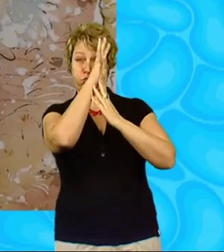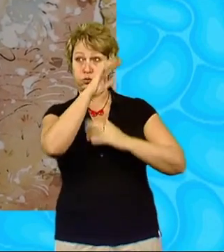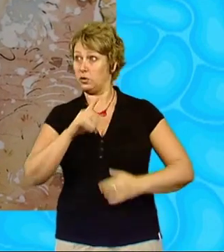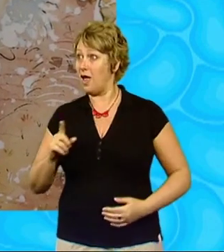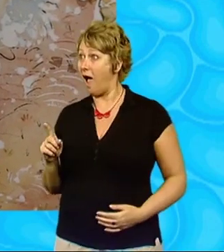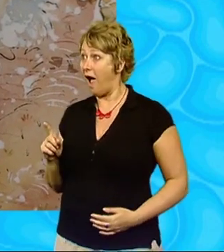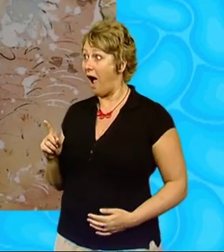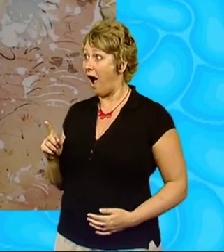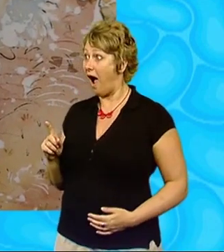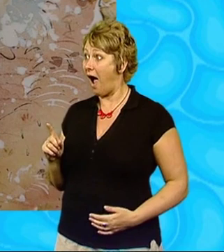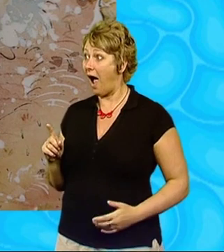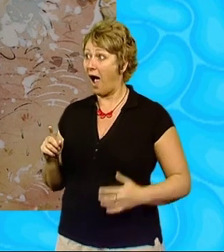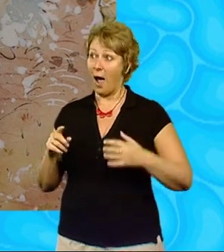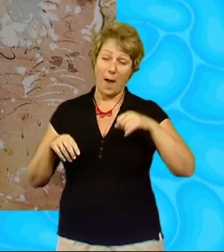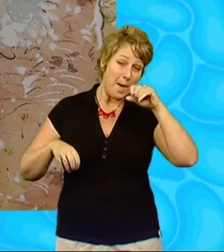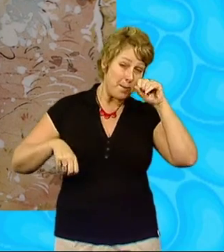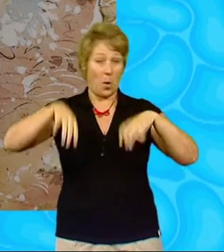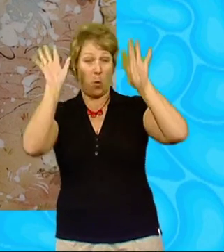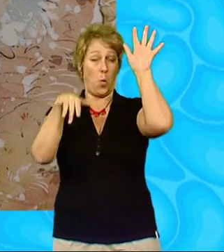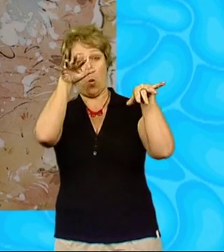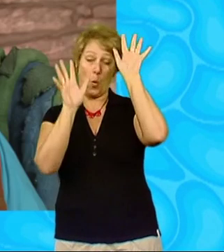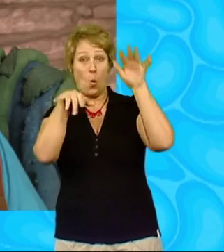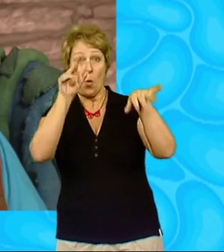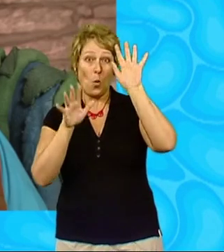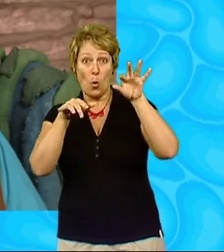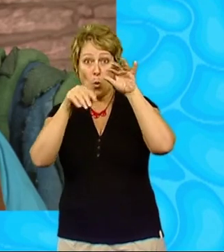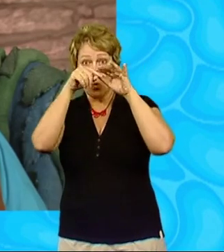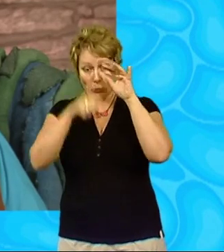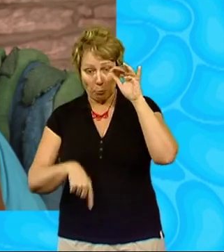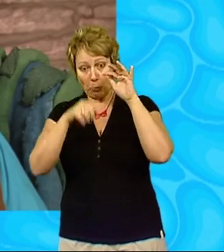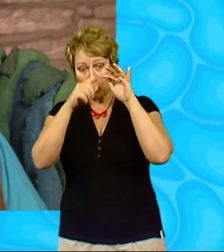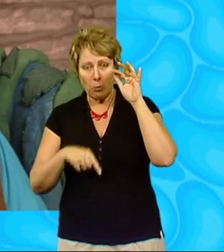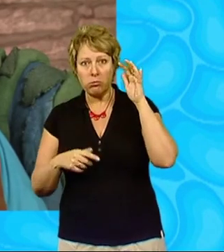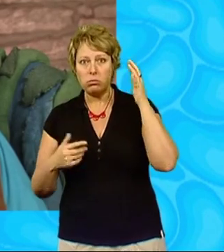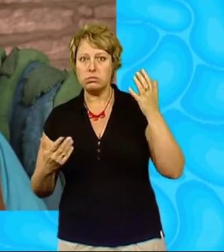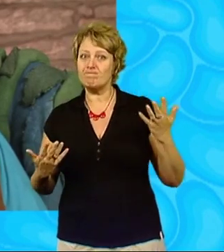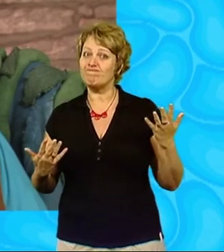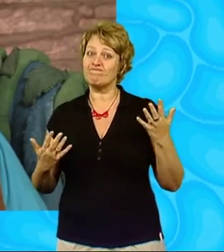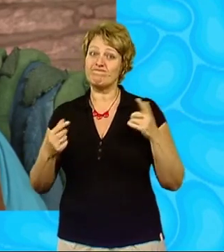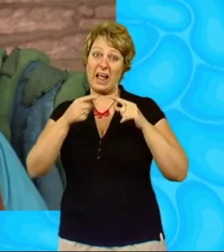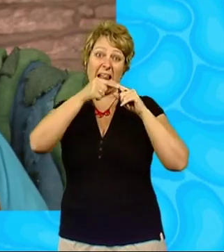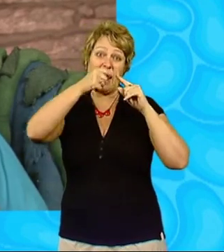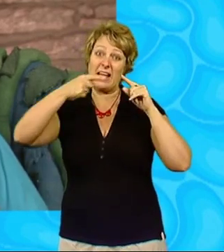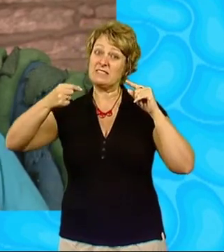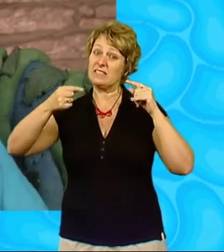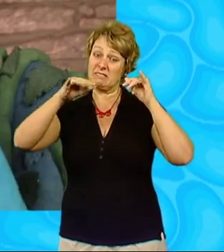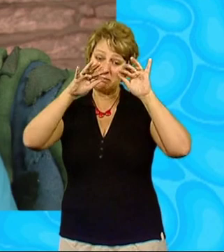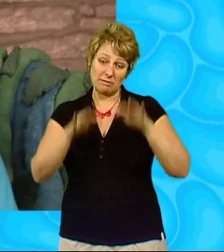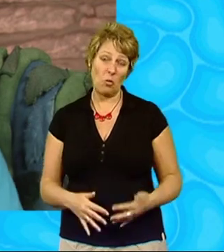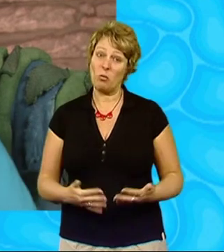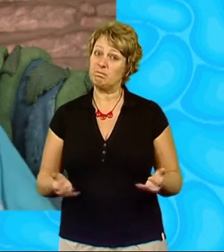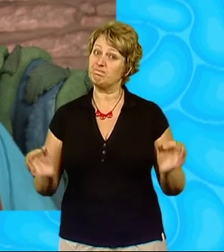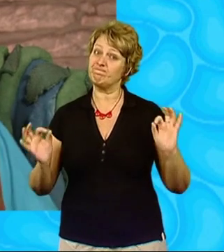tree. The branches splashed and dripped. But it was no good. The leaves didn't fall.